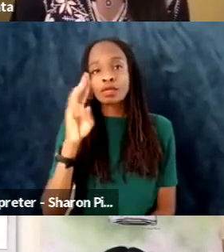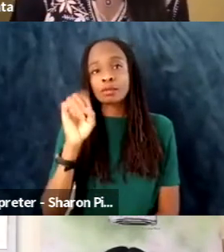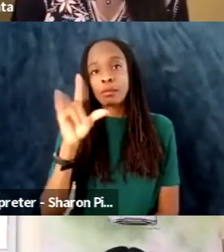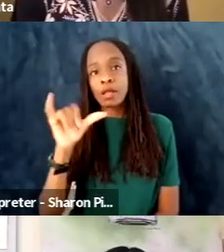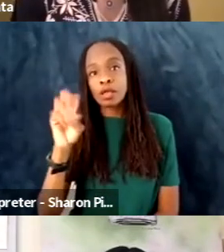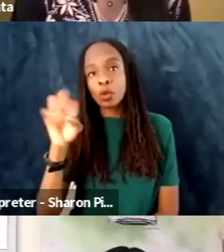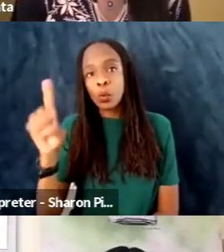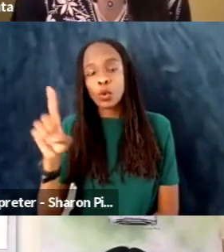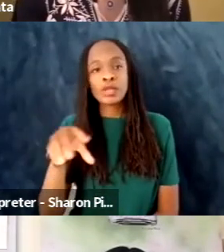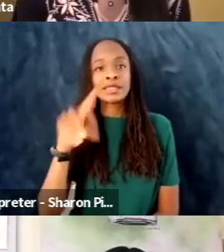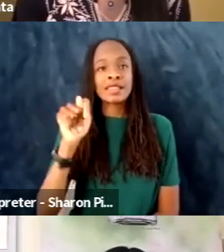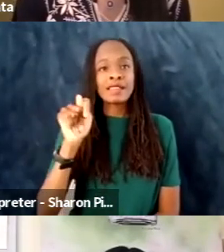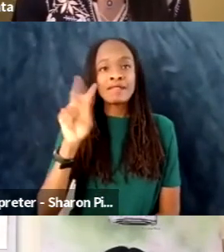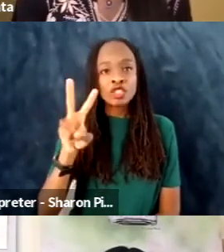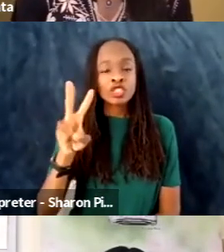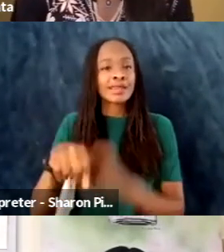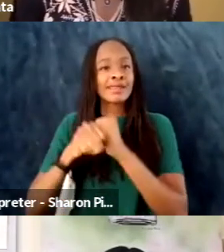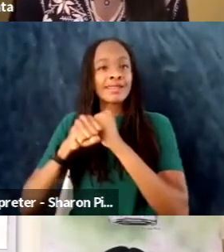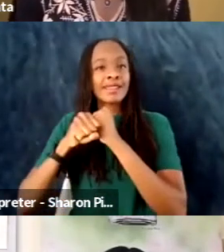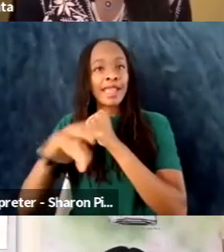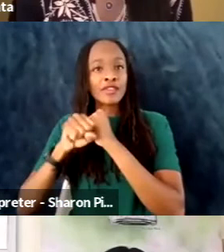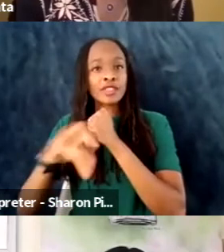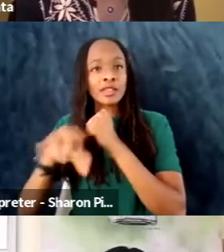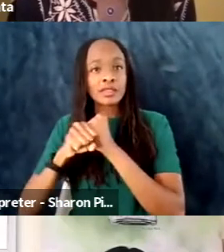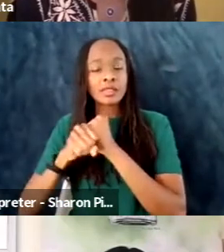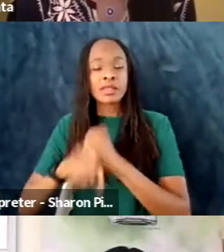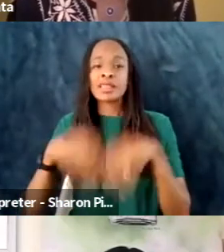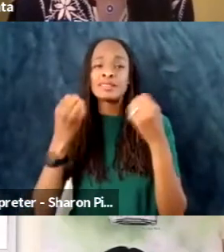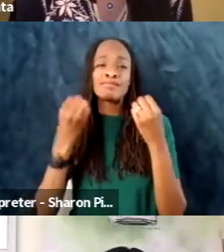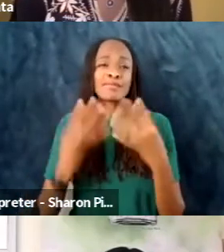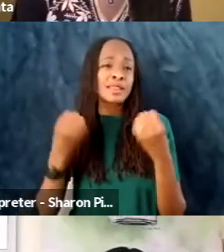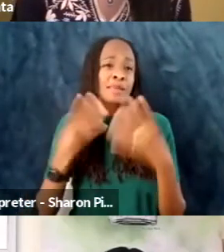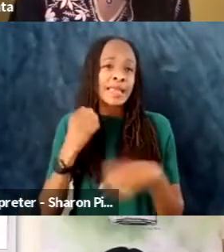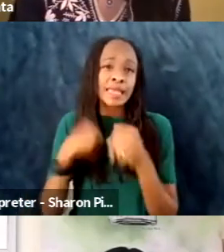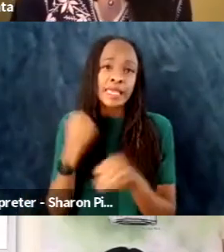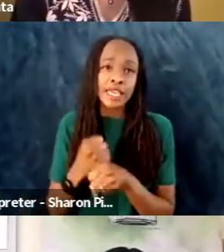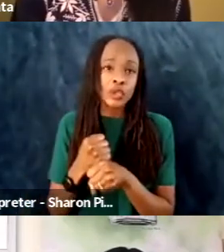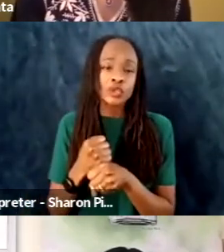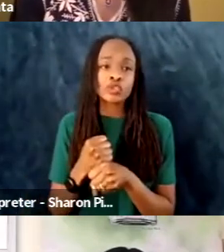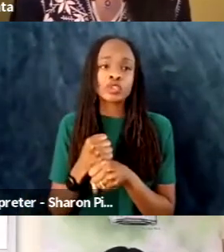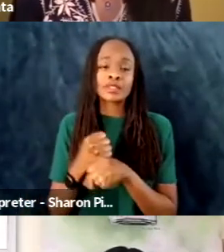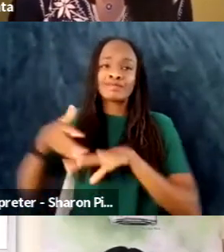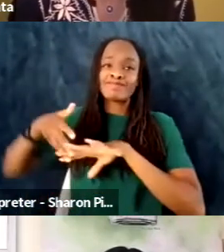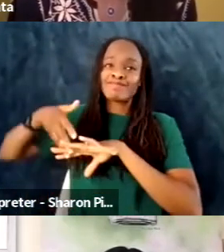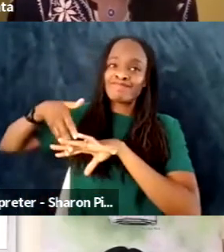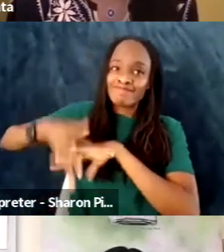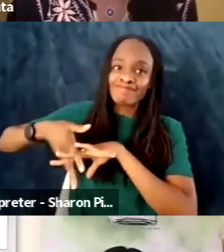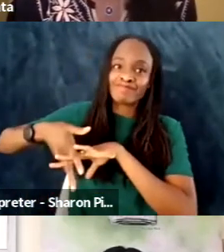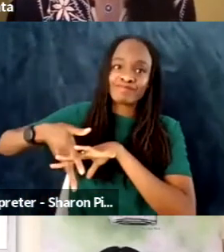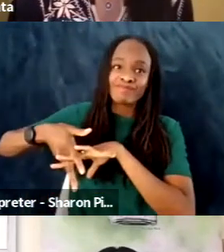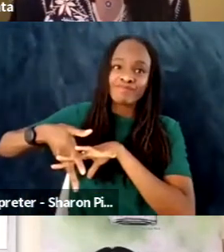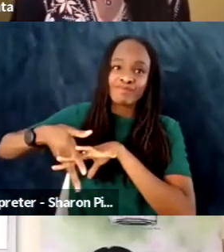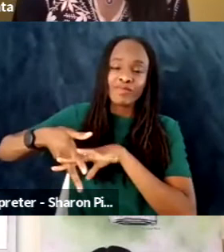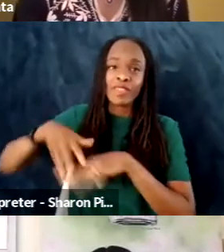television, advertising. It's been many years of ingrained, in